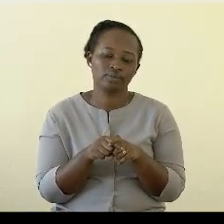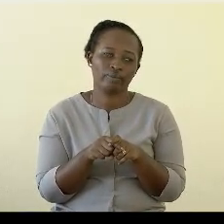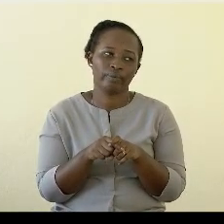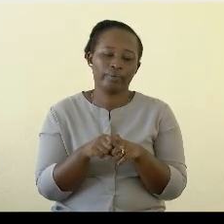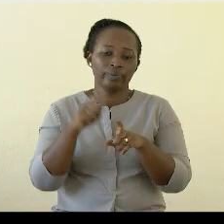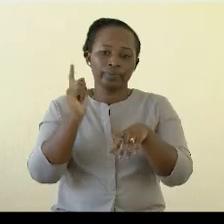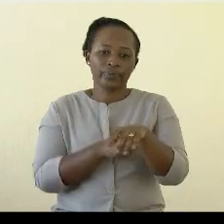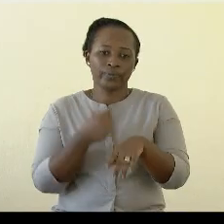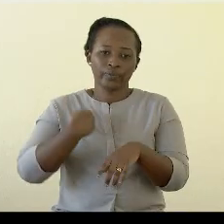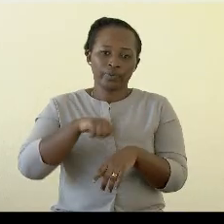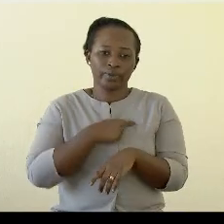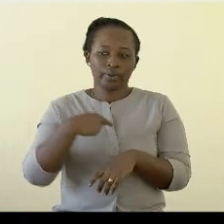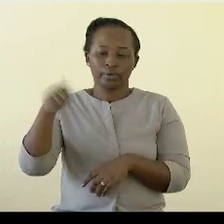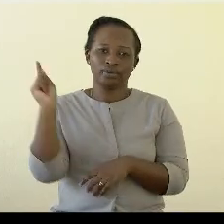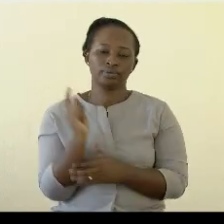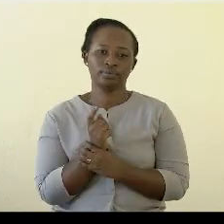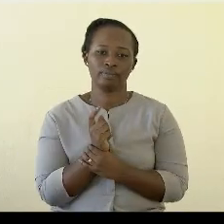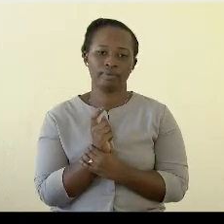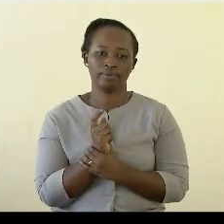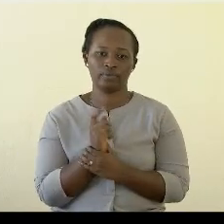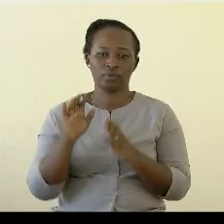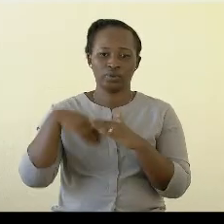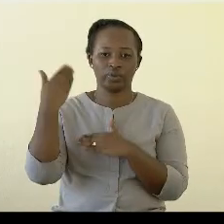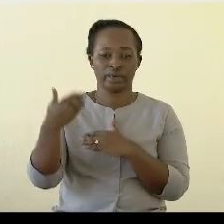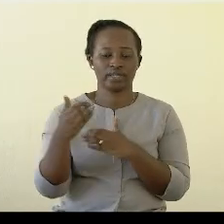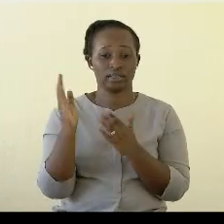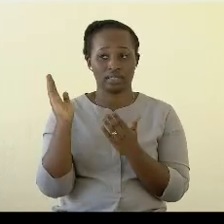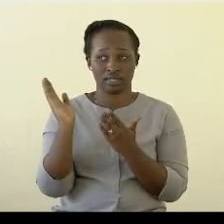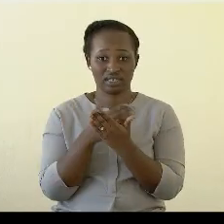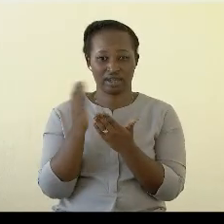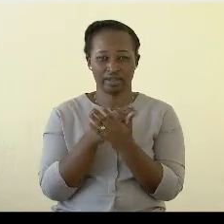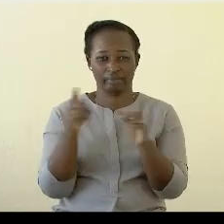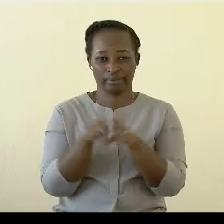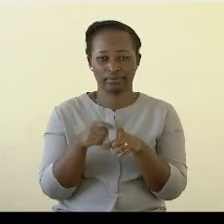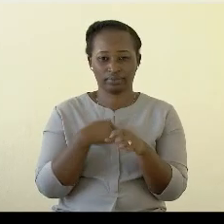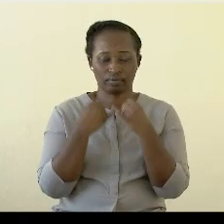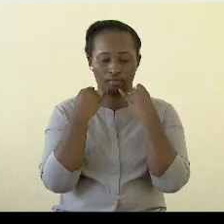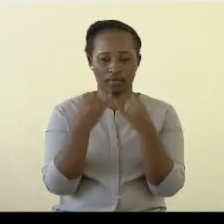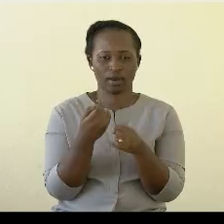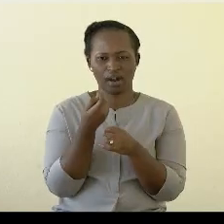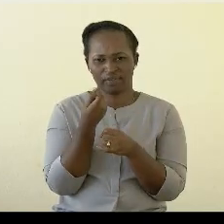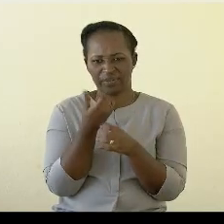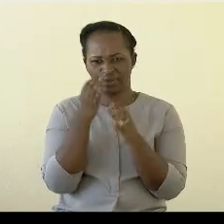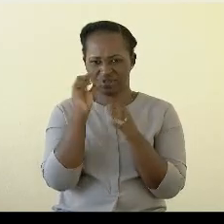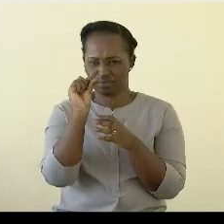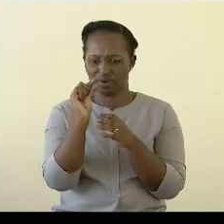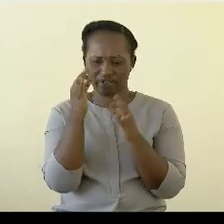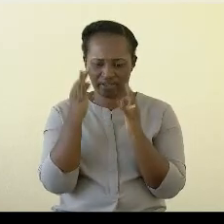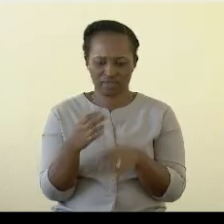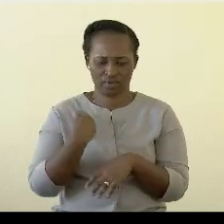when we go to the next slide, like I promised you, a few small things we need to think